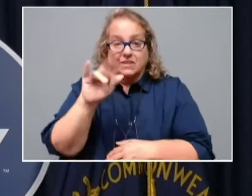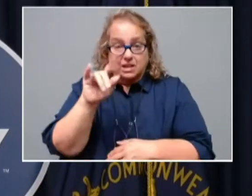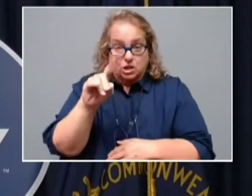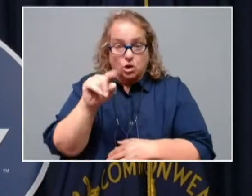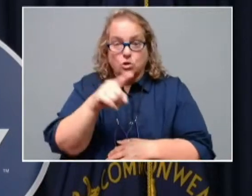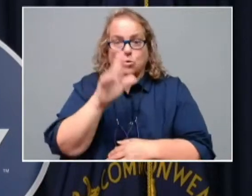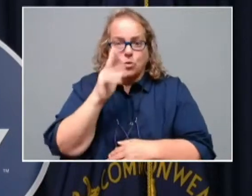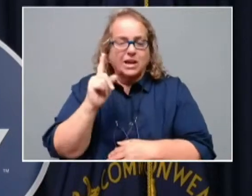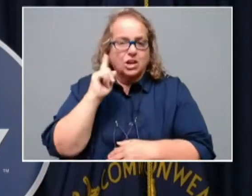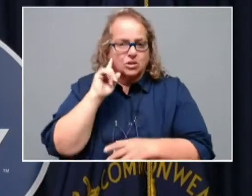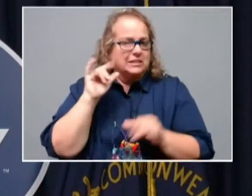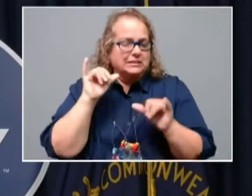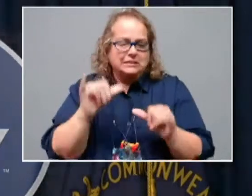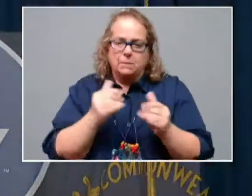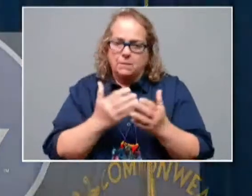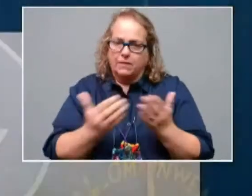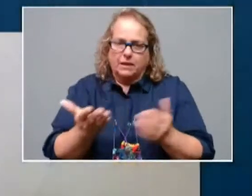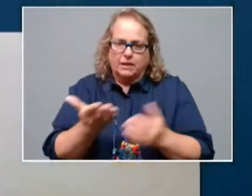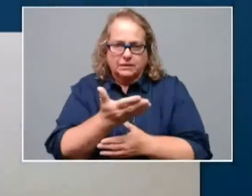same things.